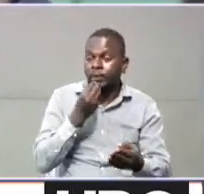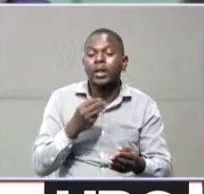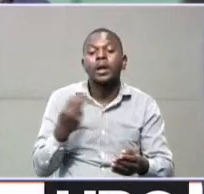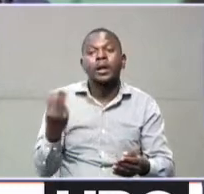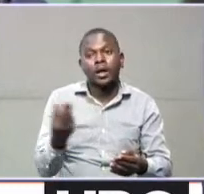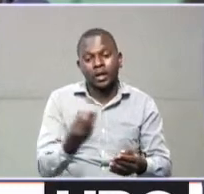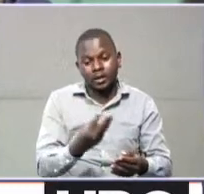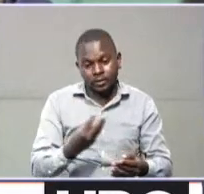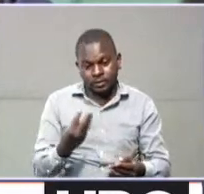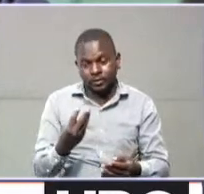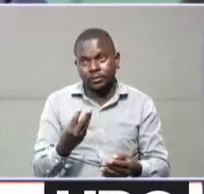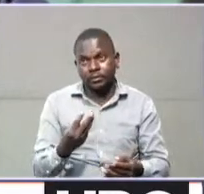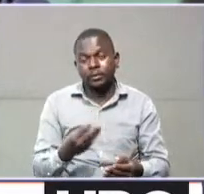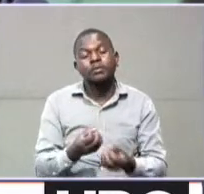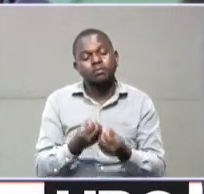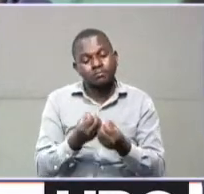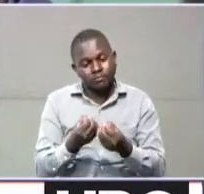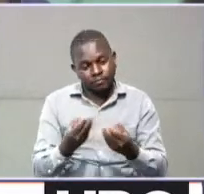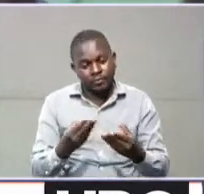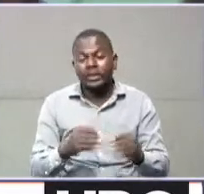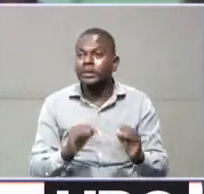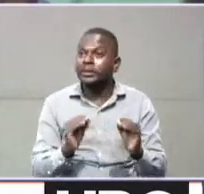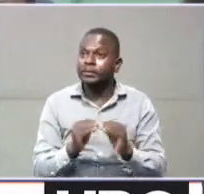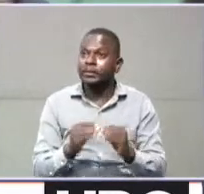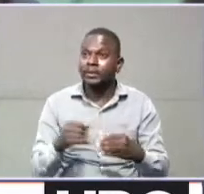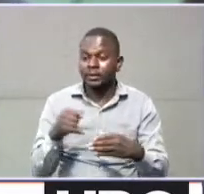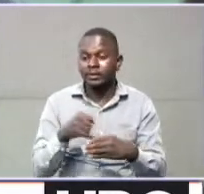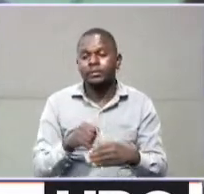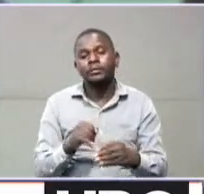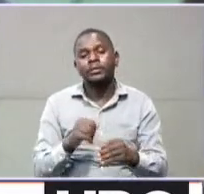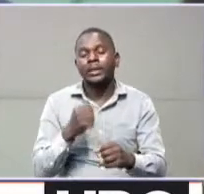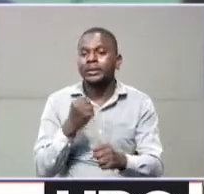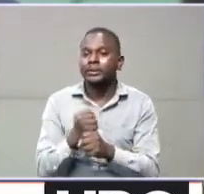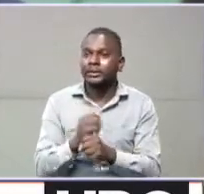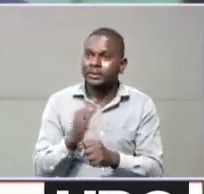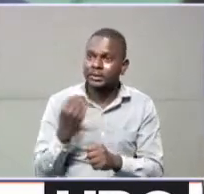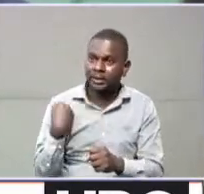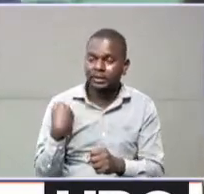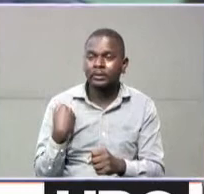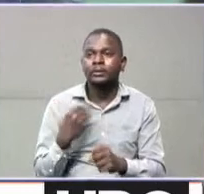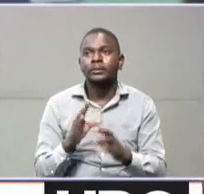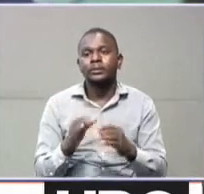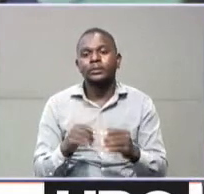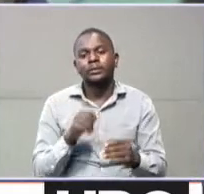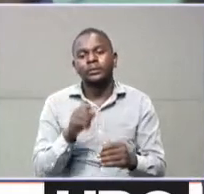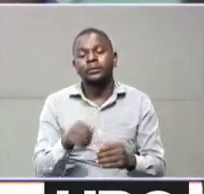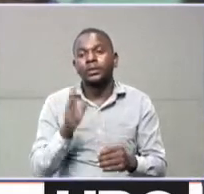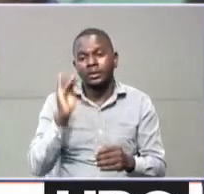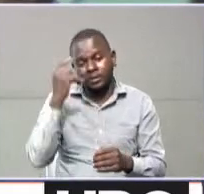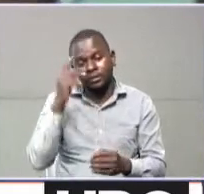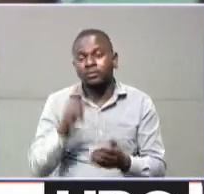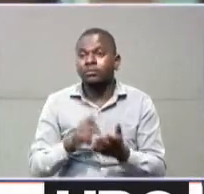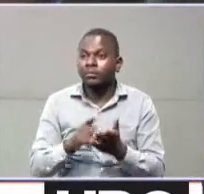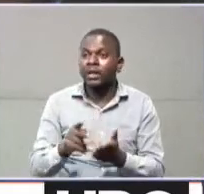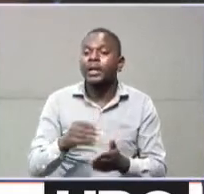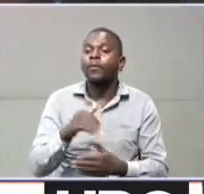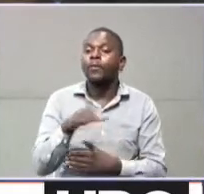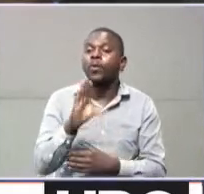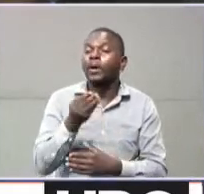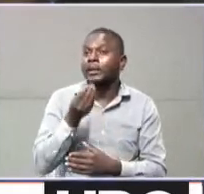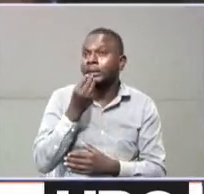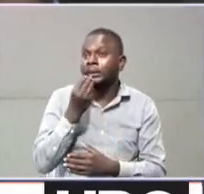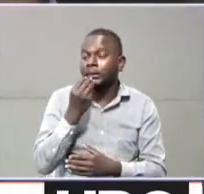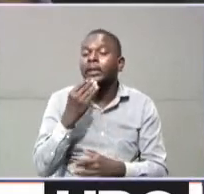we have had a number of meetings including my sister government is procuring more food